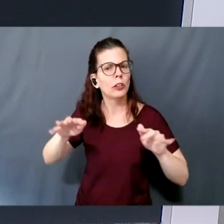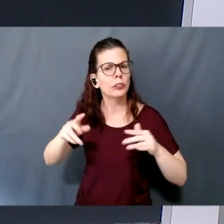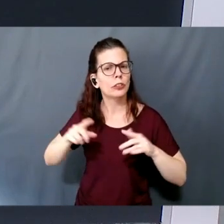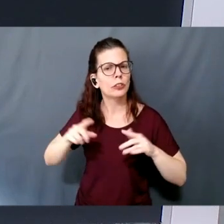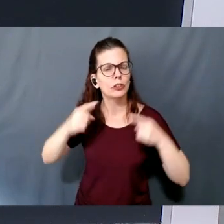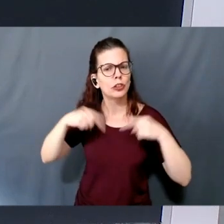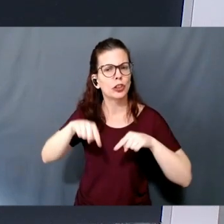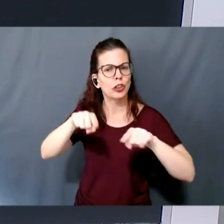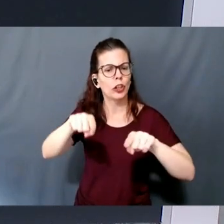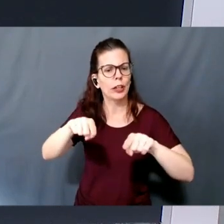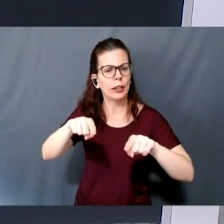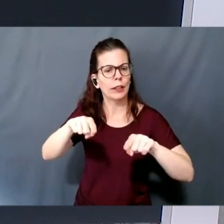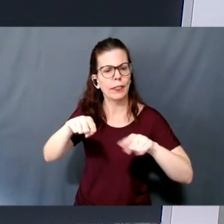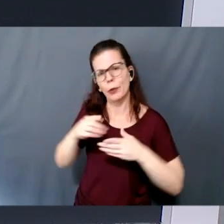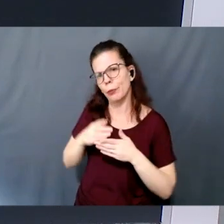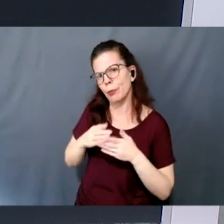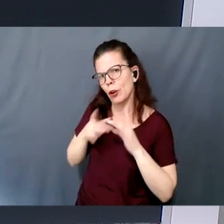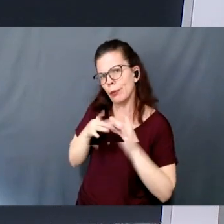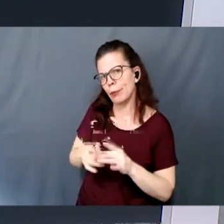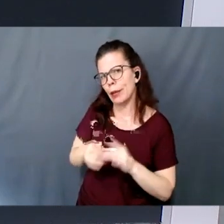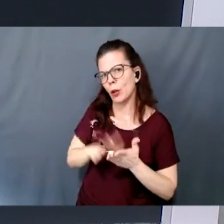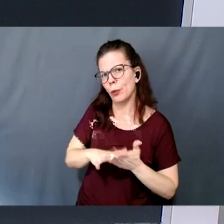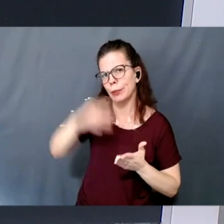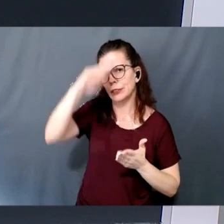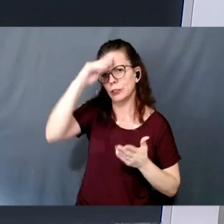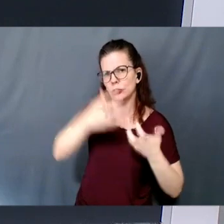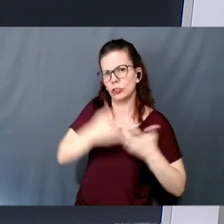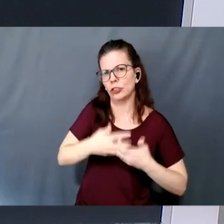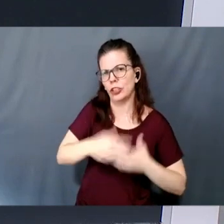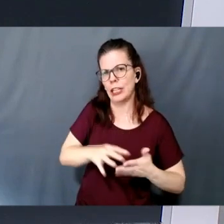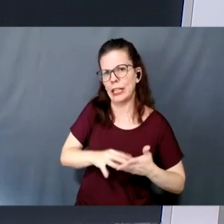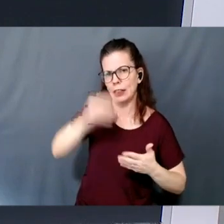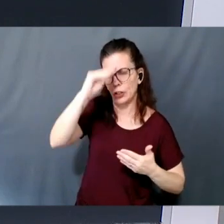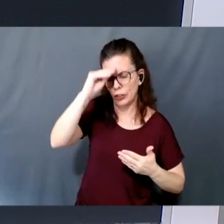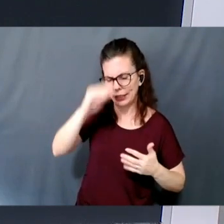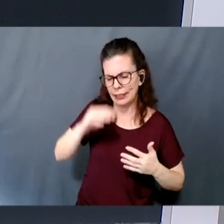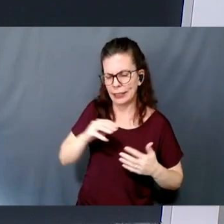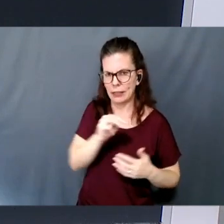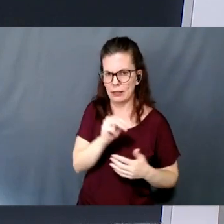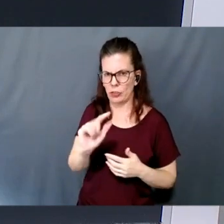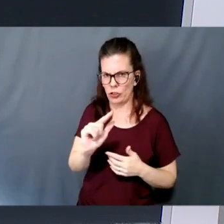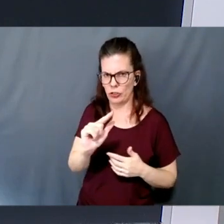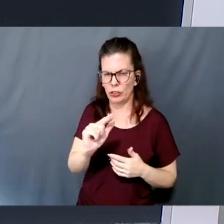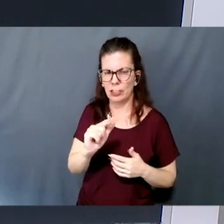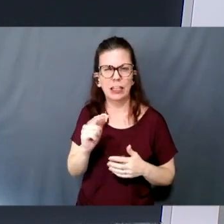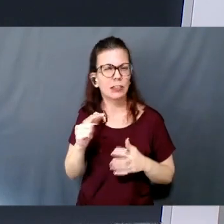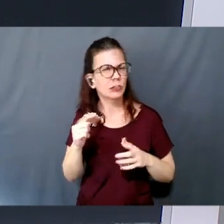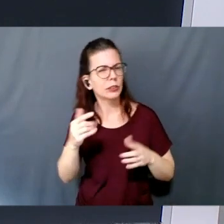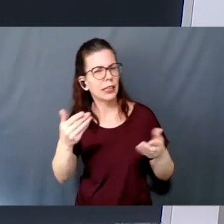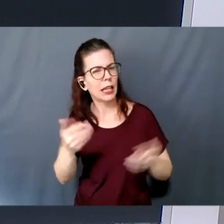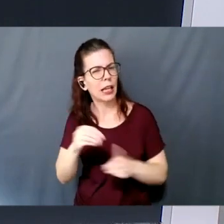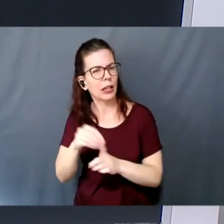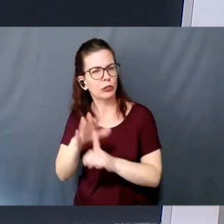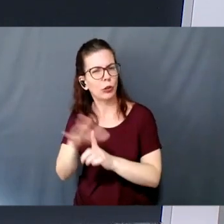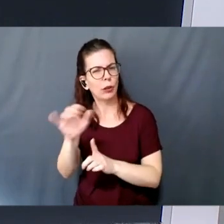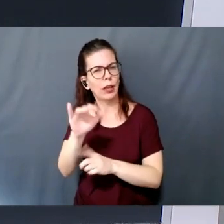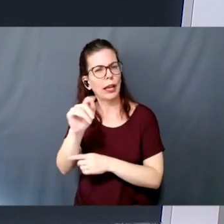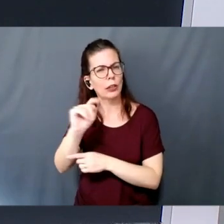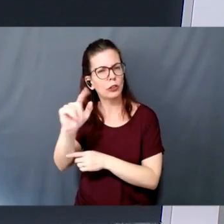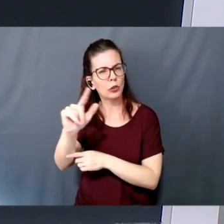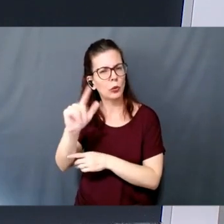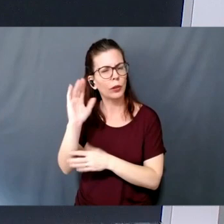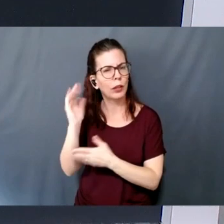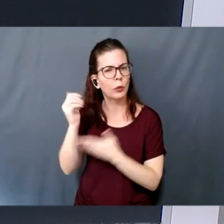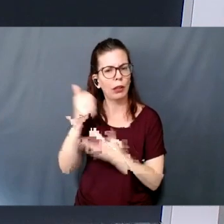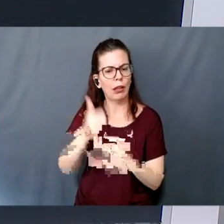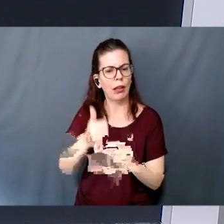part about machine learning, and it was introduced a little bit as a tool that would help people to